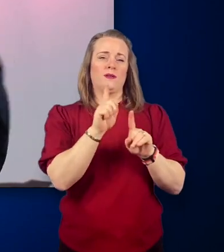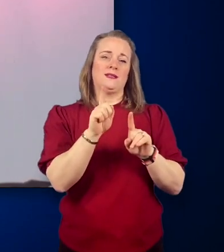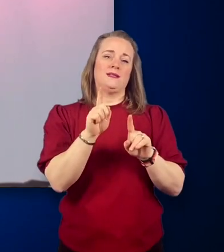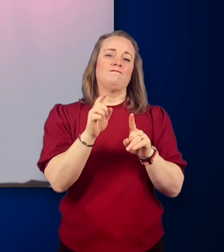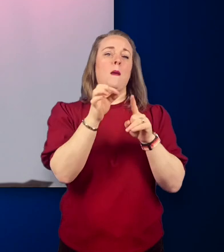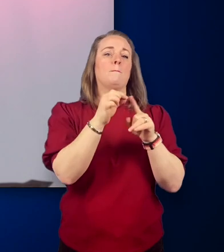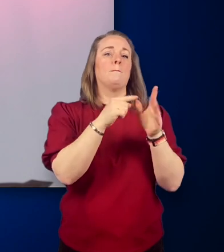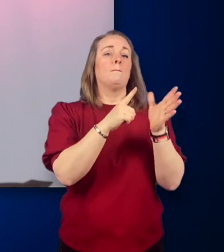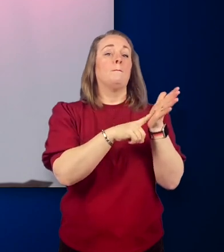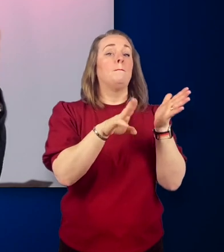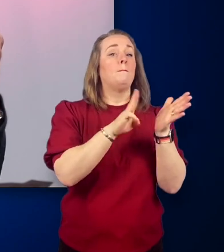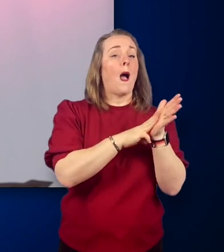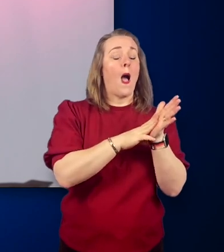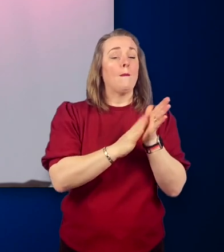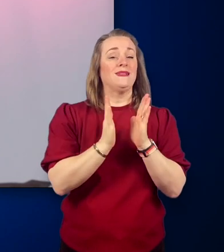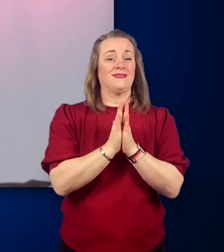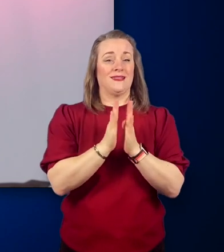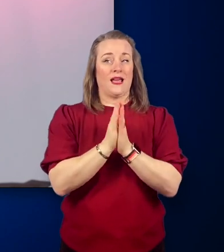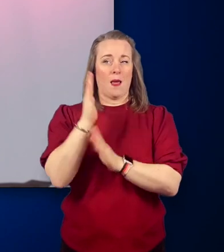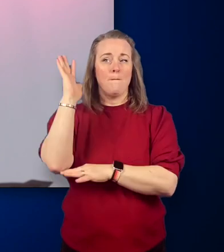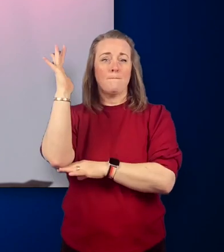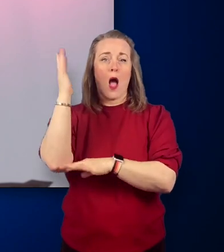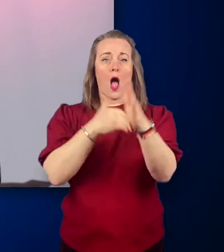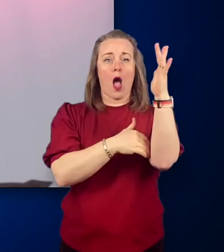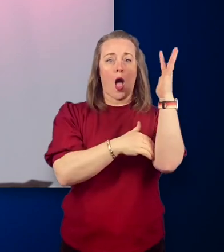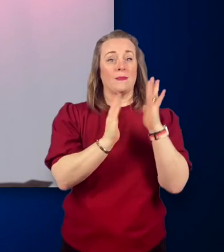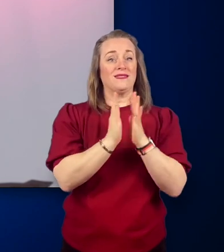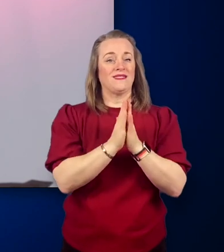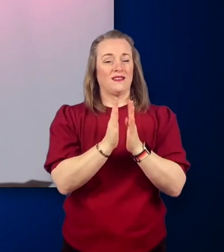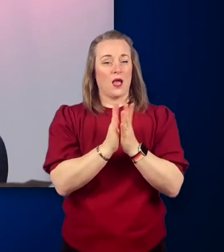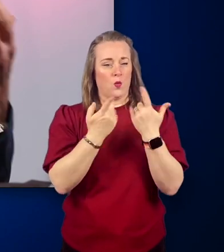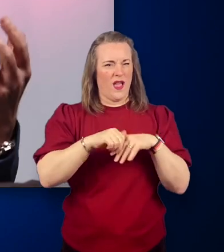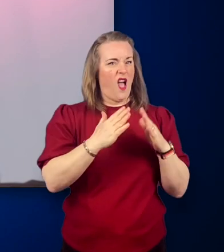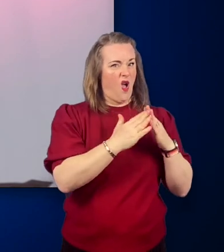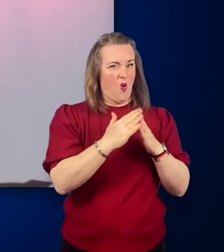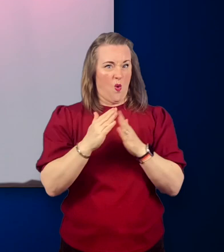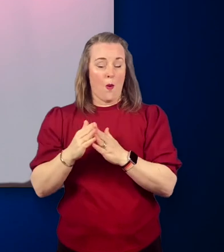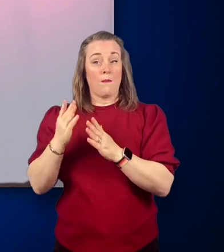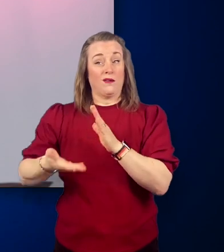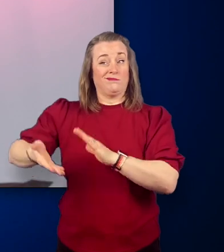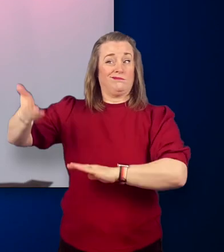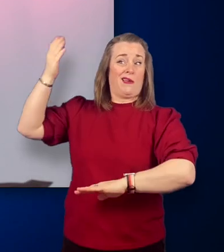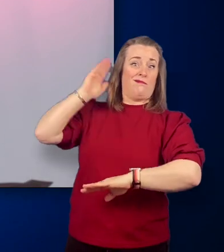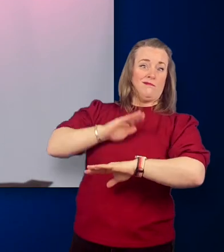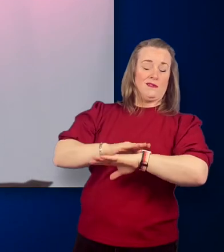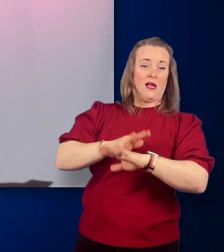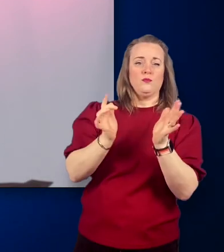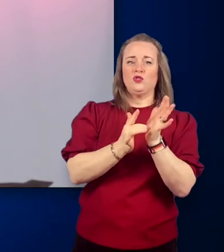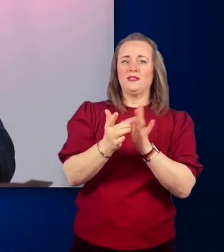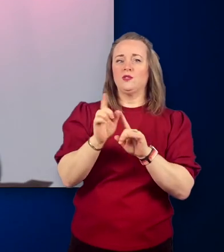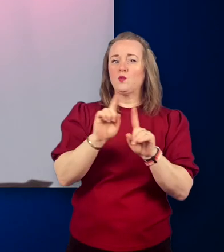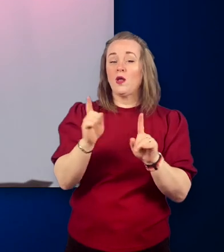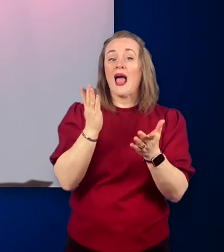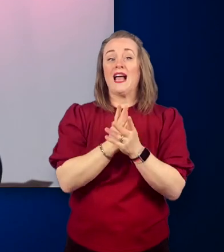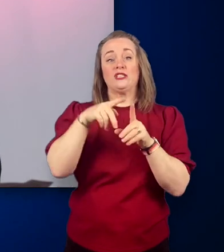our homes, but on that occasion, Jesus was put on a donkey. The reason there was a donkey is if